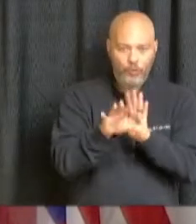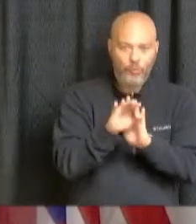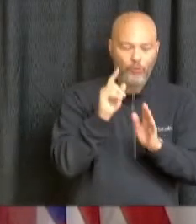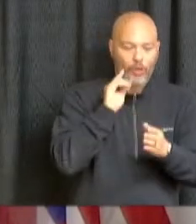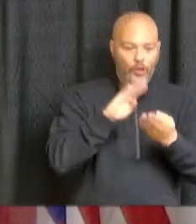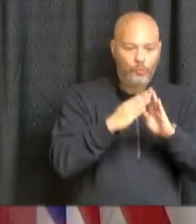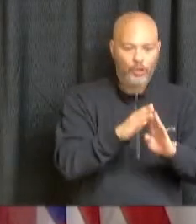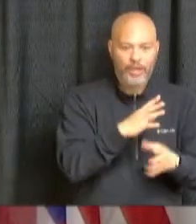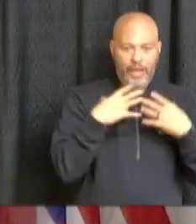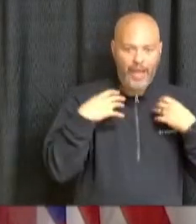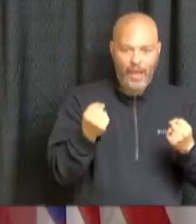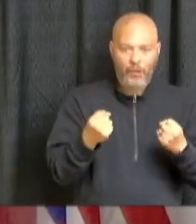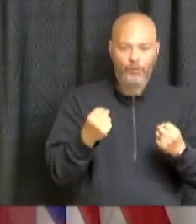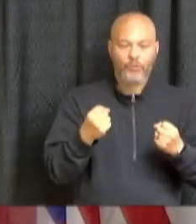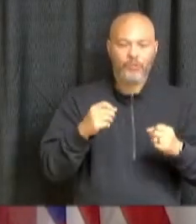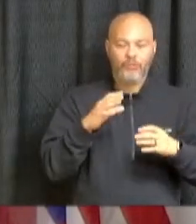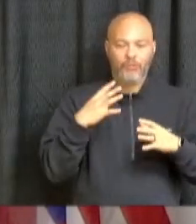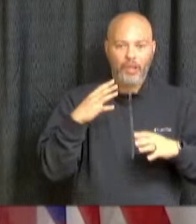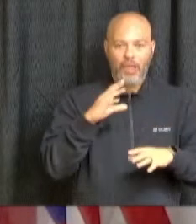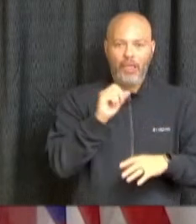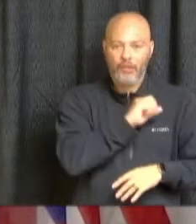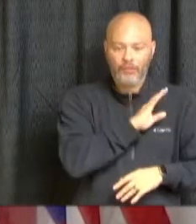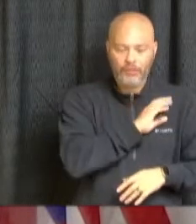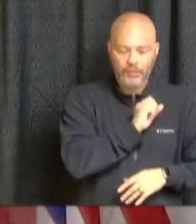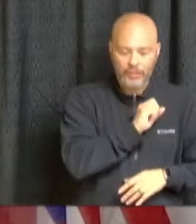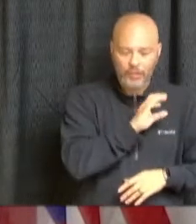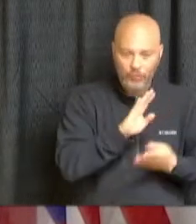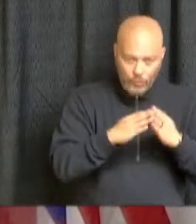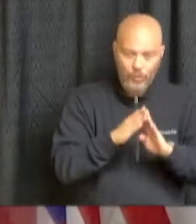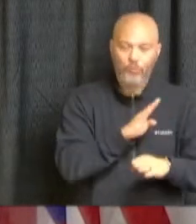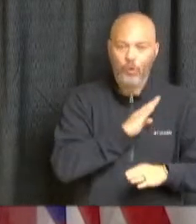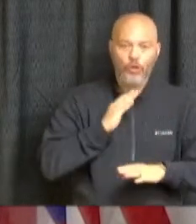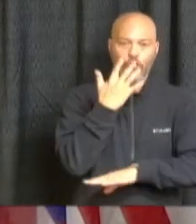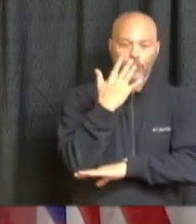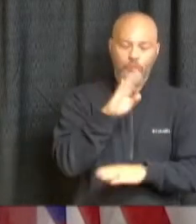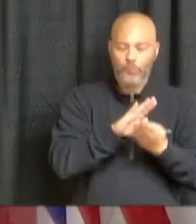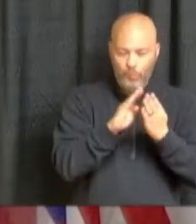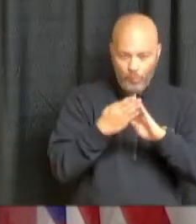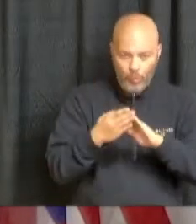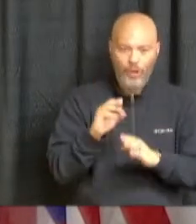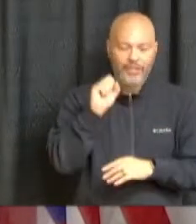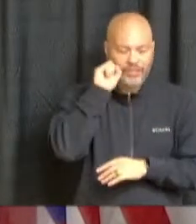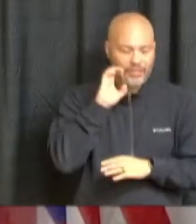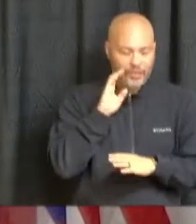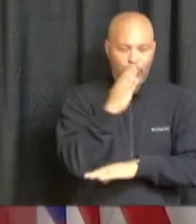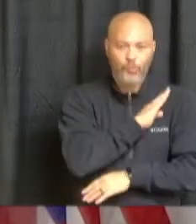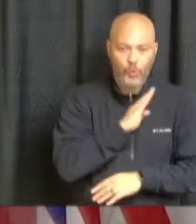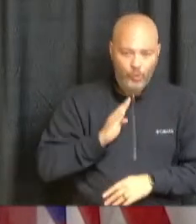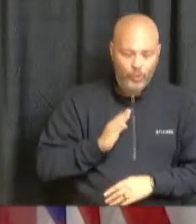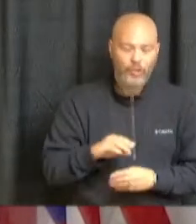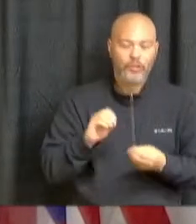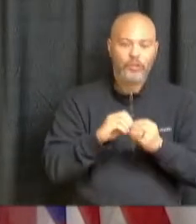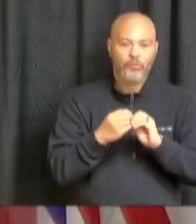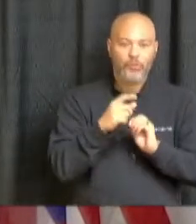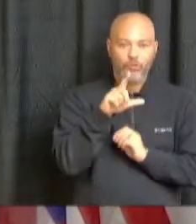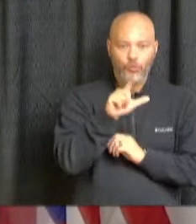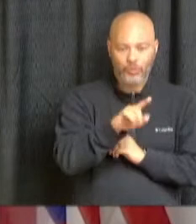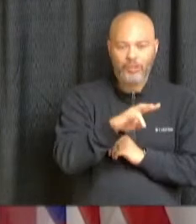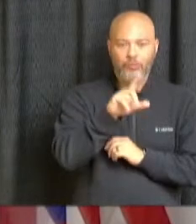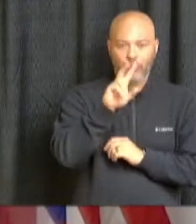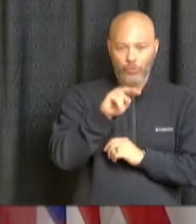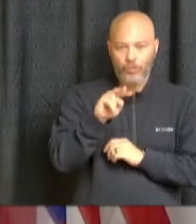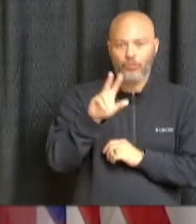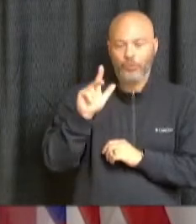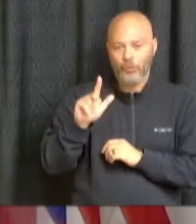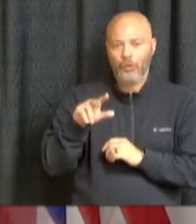Foundation, the Museum Board, the Senior Citizens Board, and the Tree Board. Resolution 47,